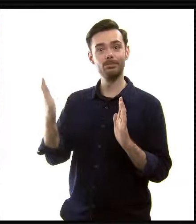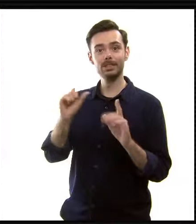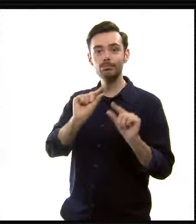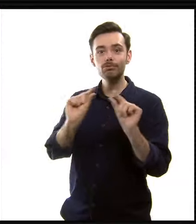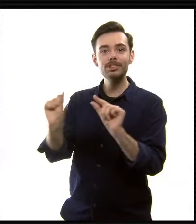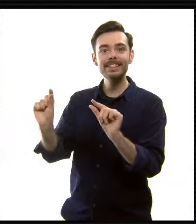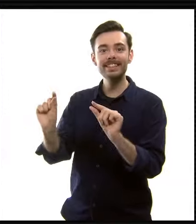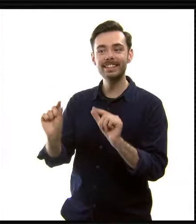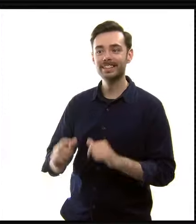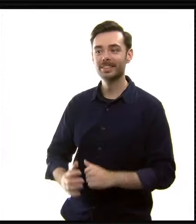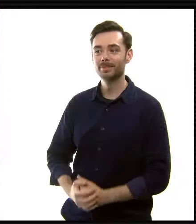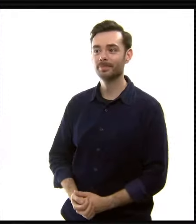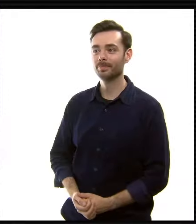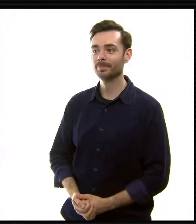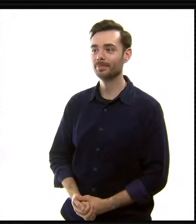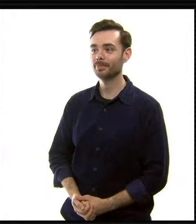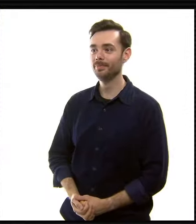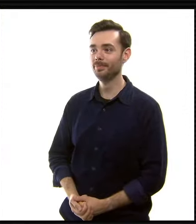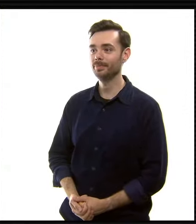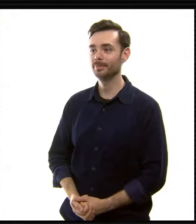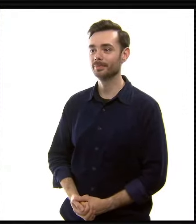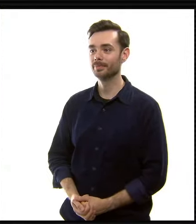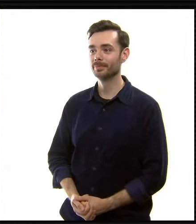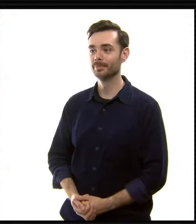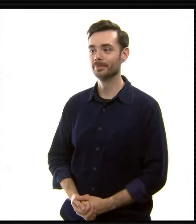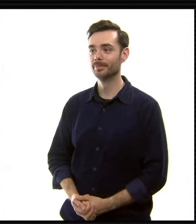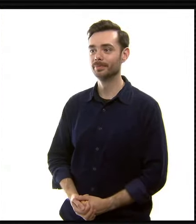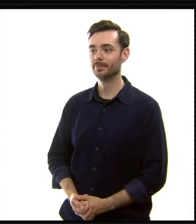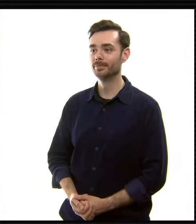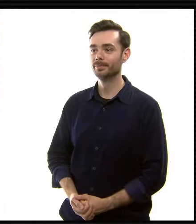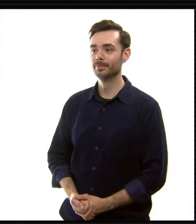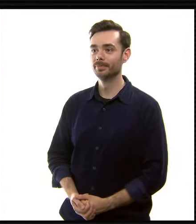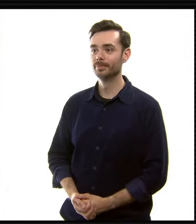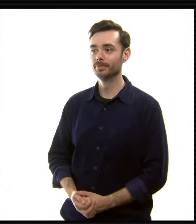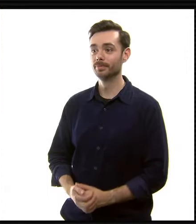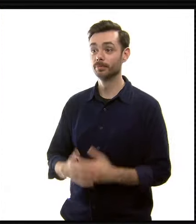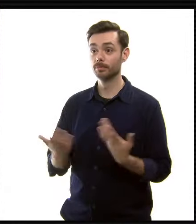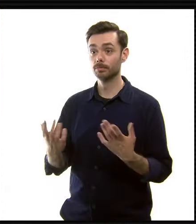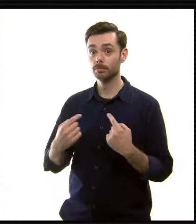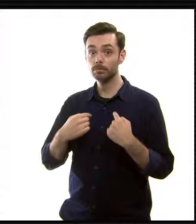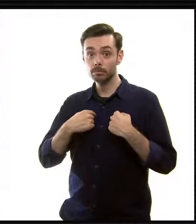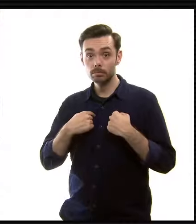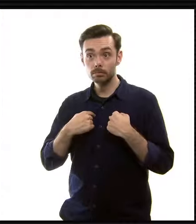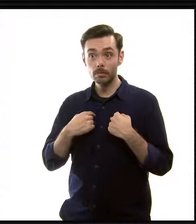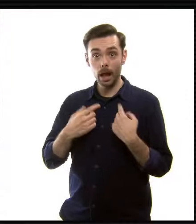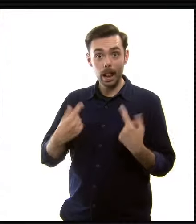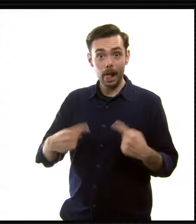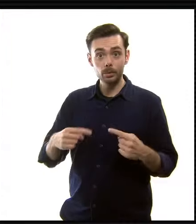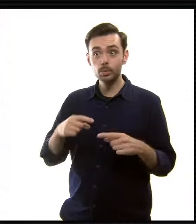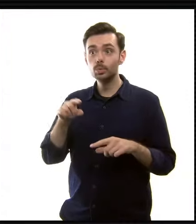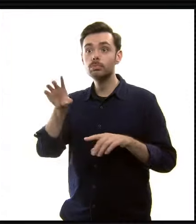And the best part is, there's no limit to how many bricks we can take and build with.